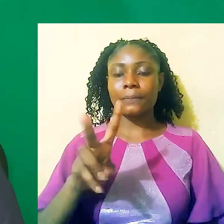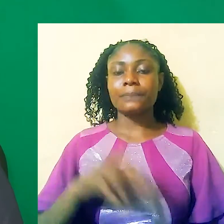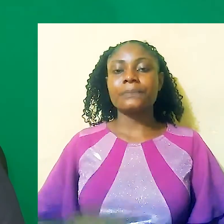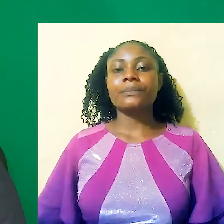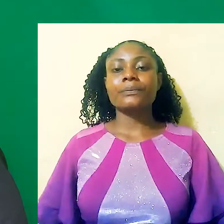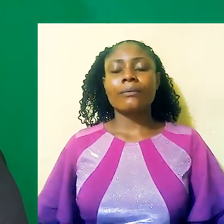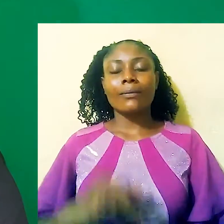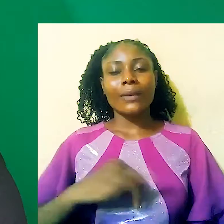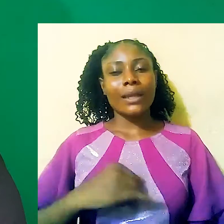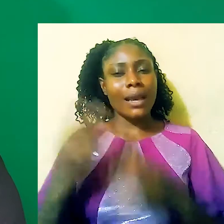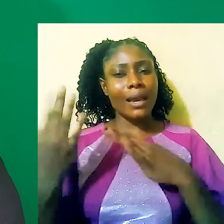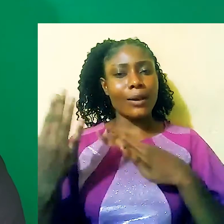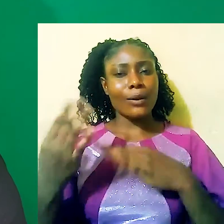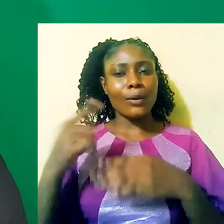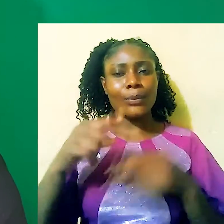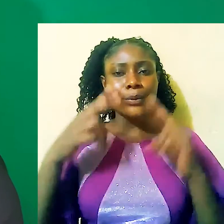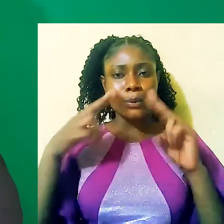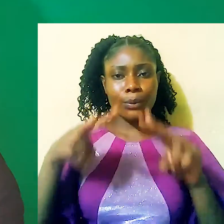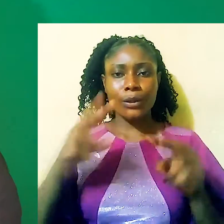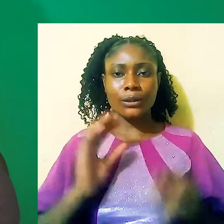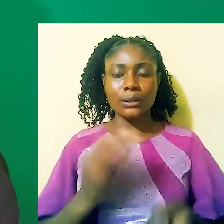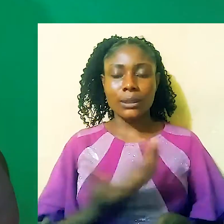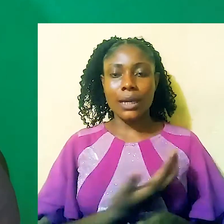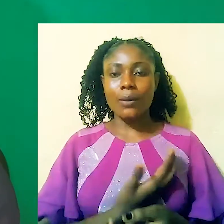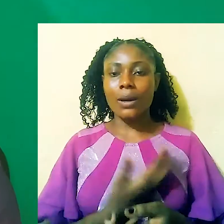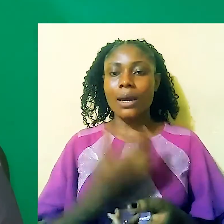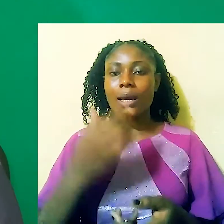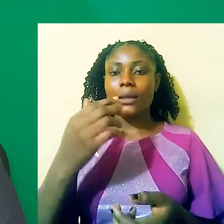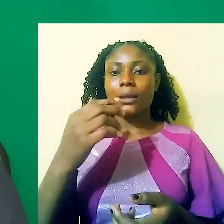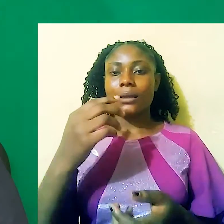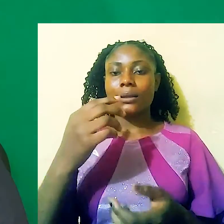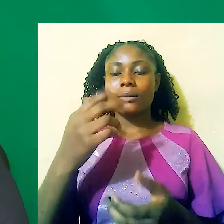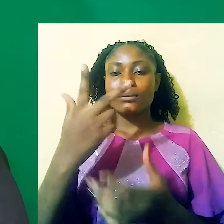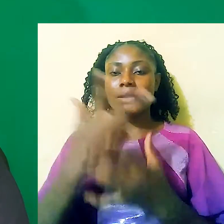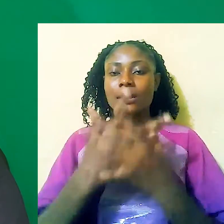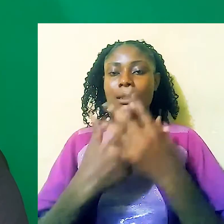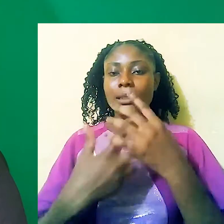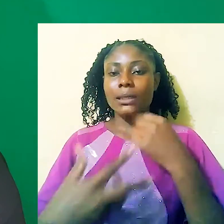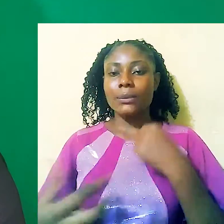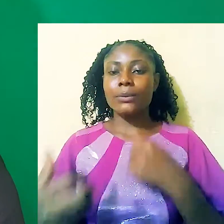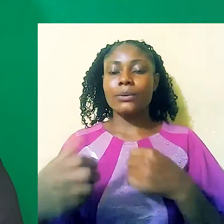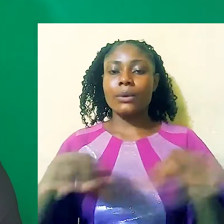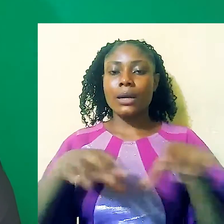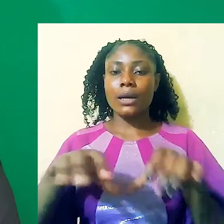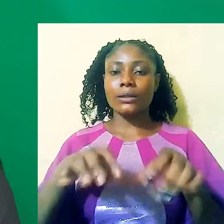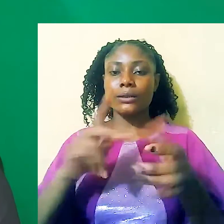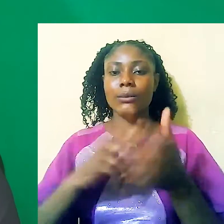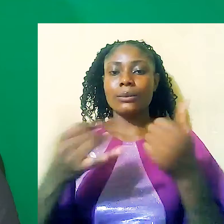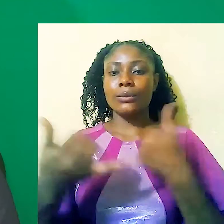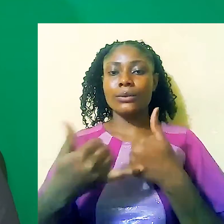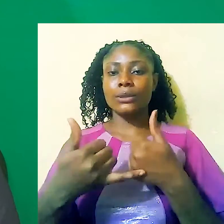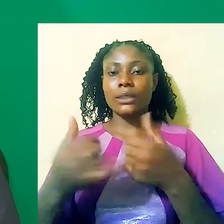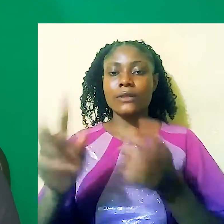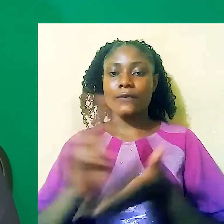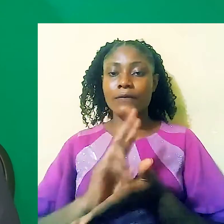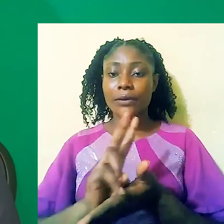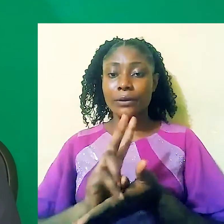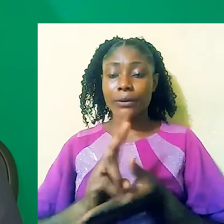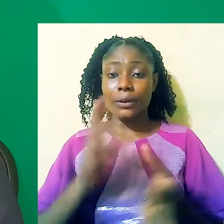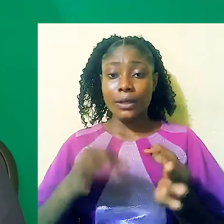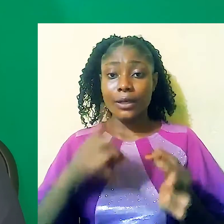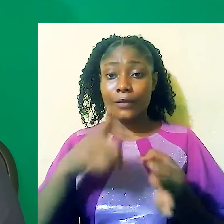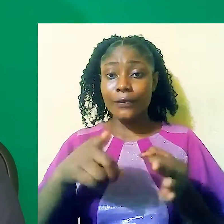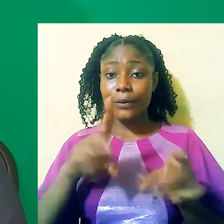the Indigenous Voices. I hope you watched our Triple Action program project